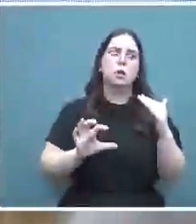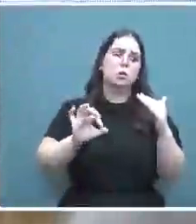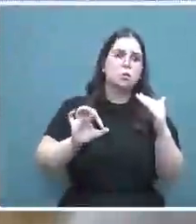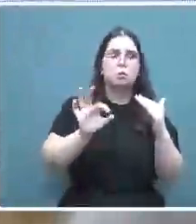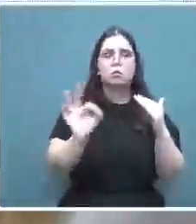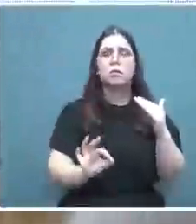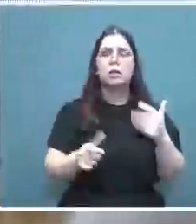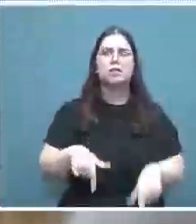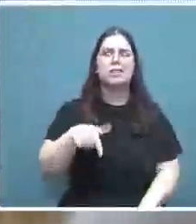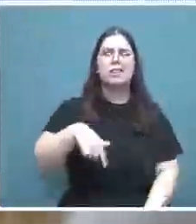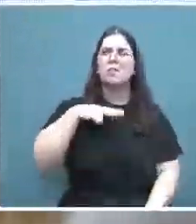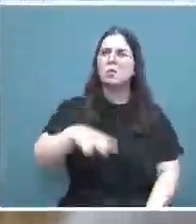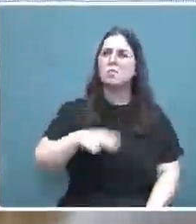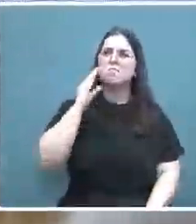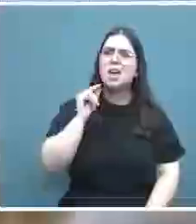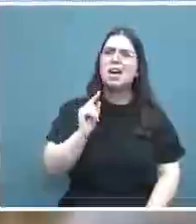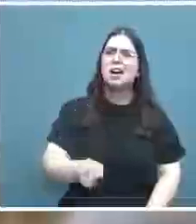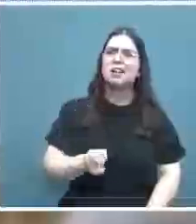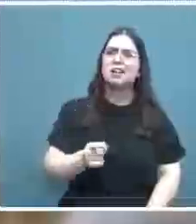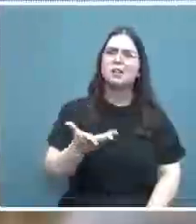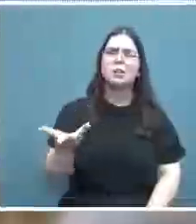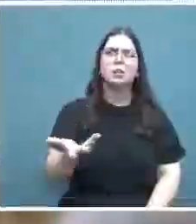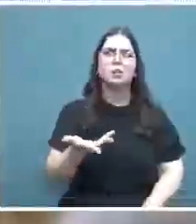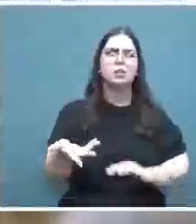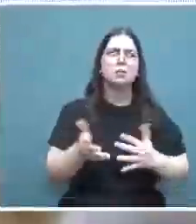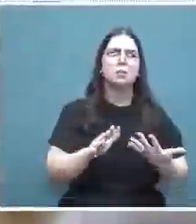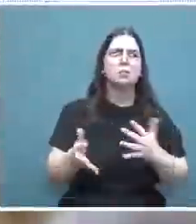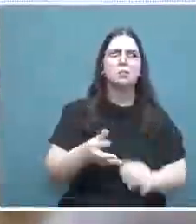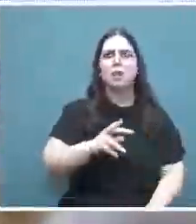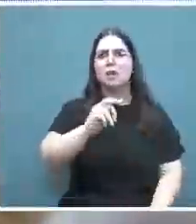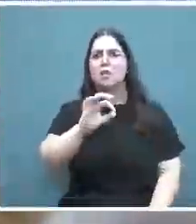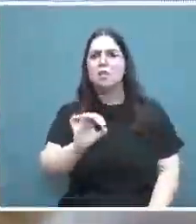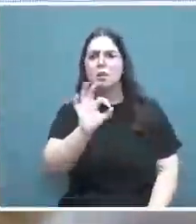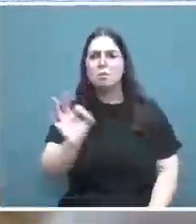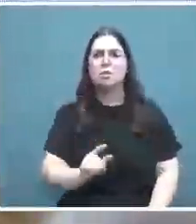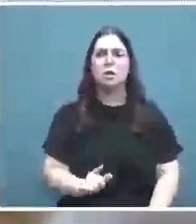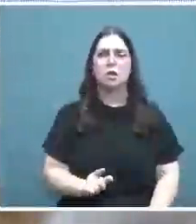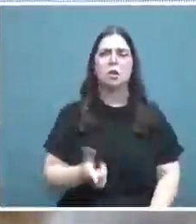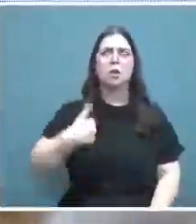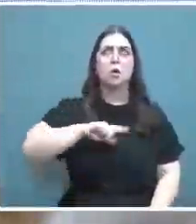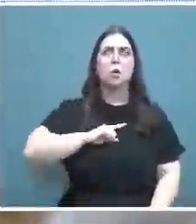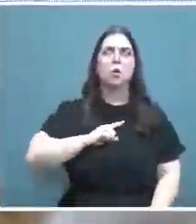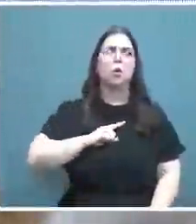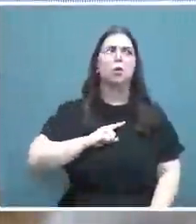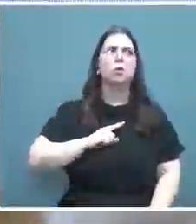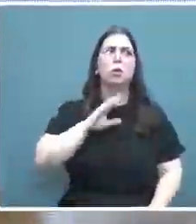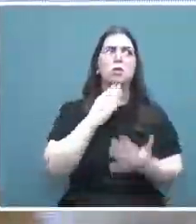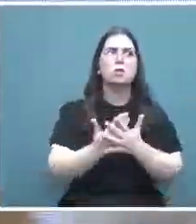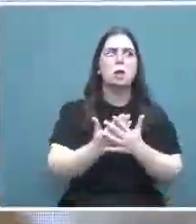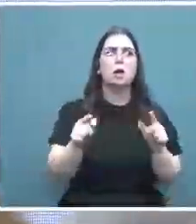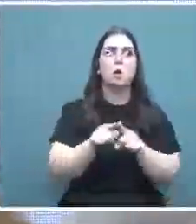Portugal, if I'm not mistaken, so it's at around 13%. So that's why we set up for us this goal to